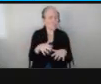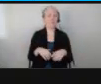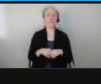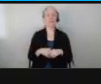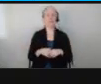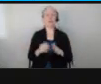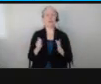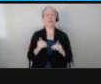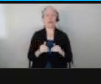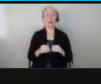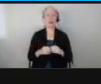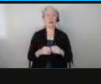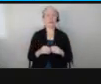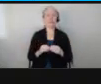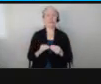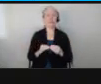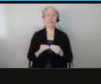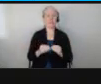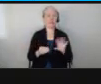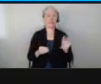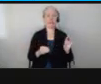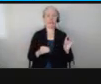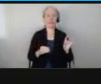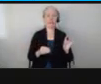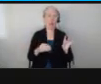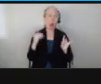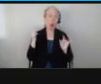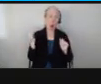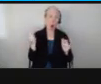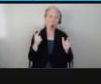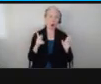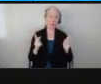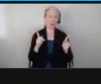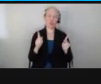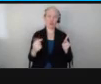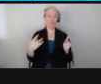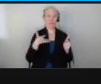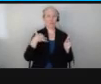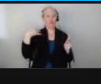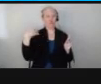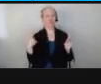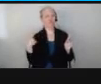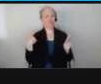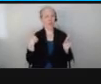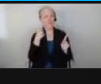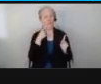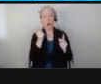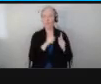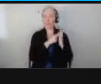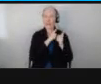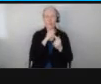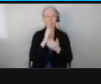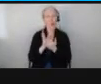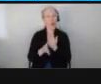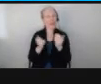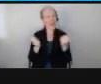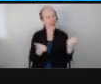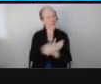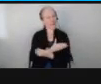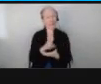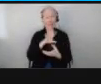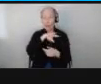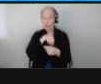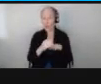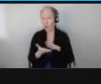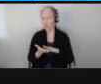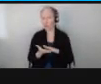And everybody should be responsible in every phase of the program, including operations. And we did develop